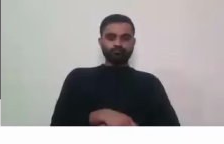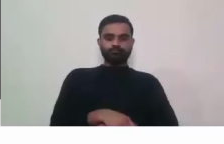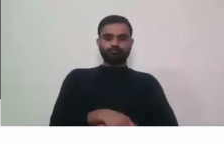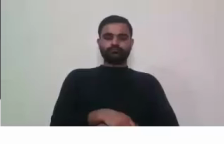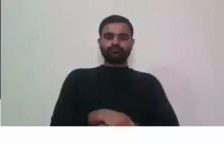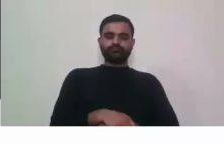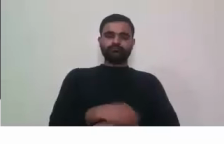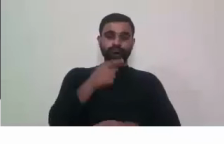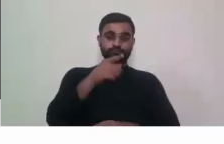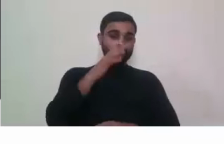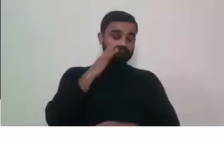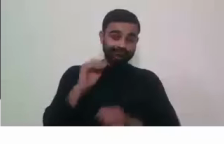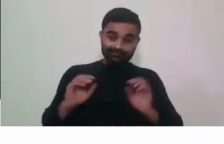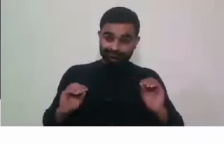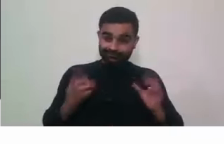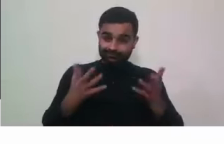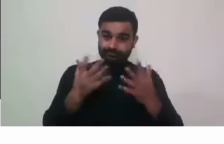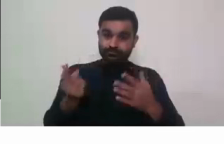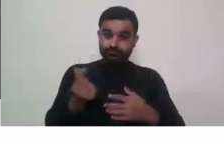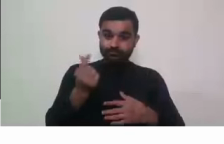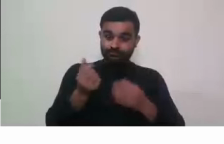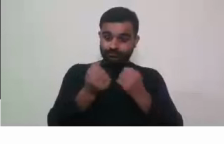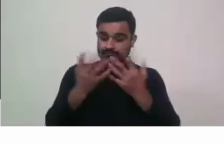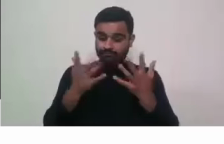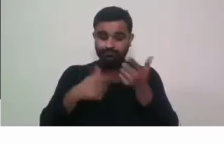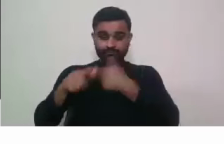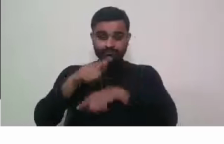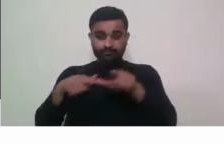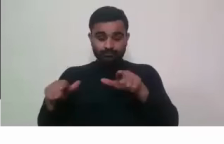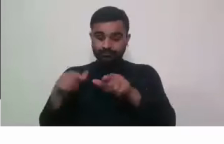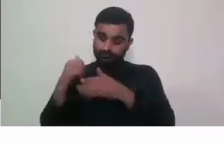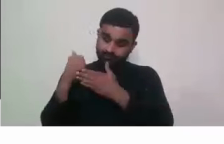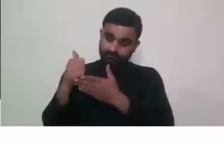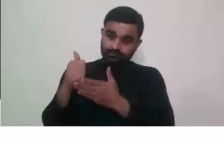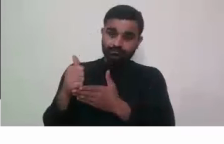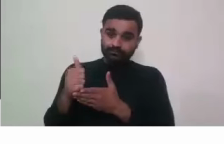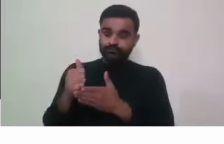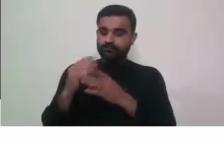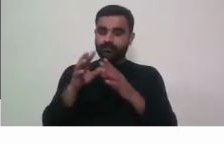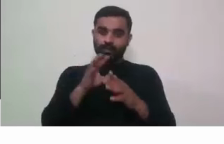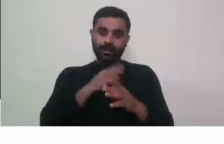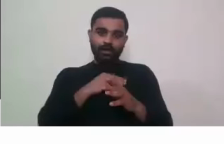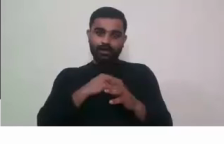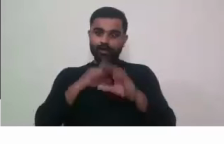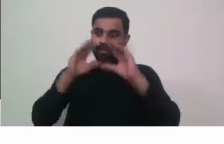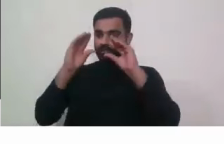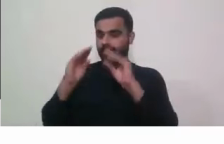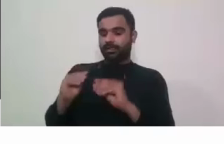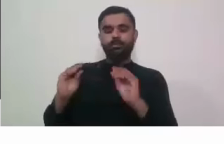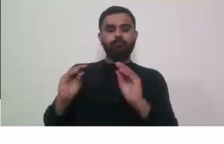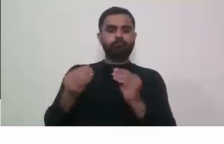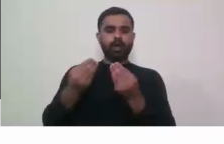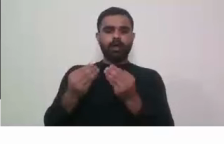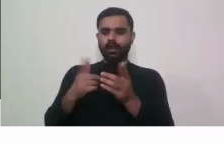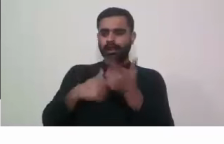I think initially using many languages can help them overcome the fear and lay a better foundation